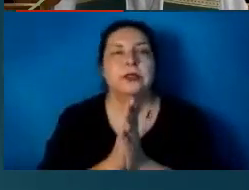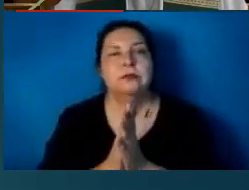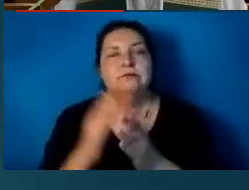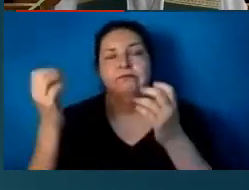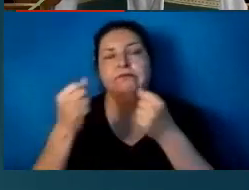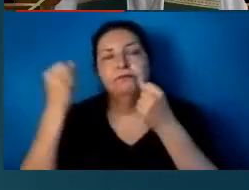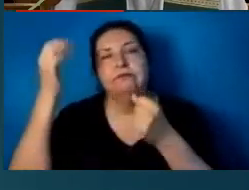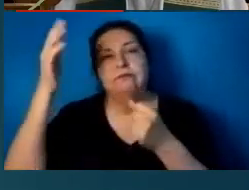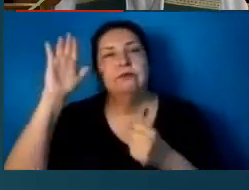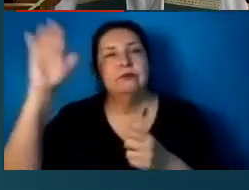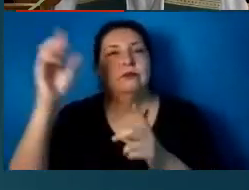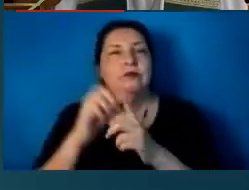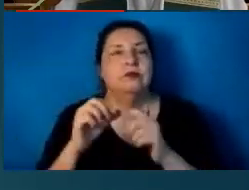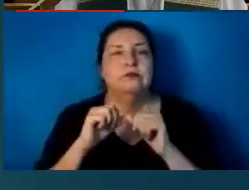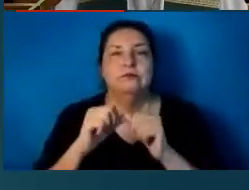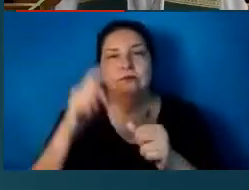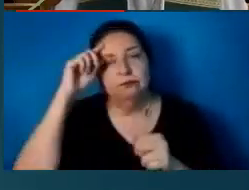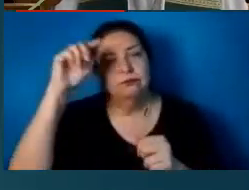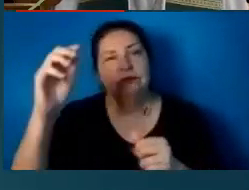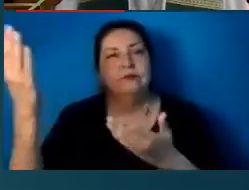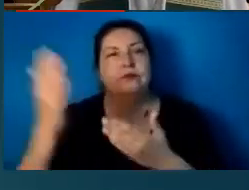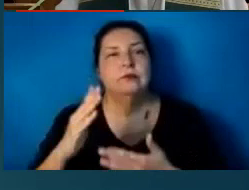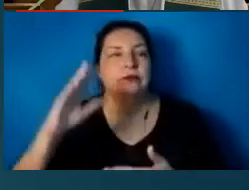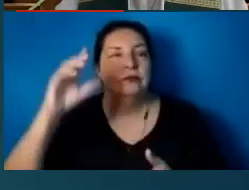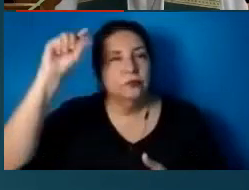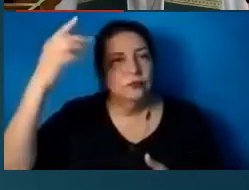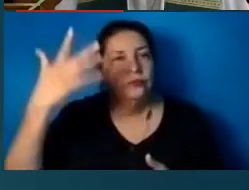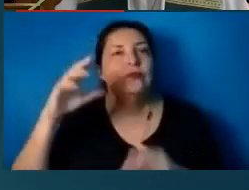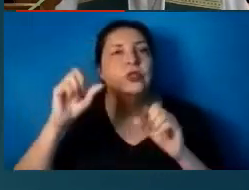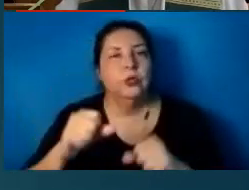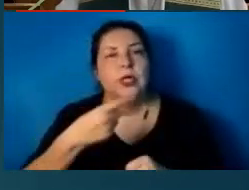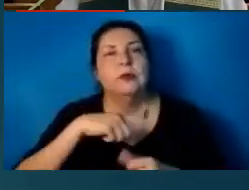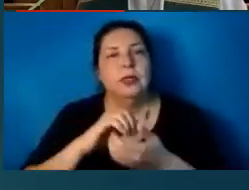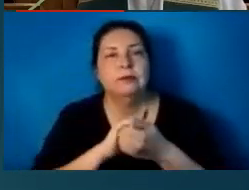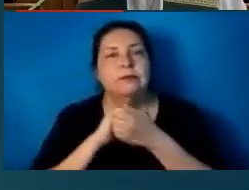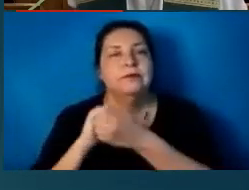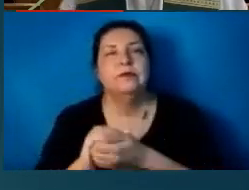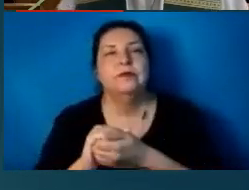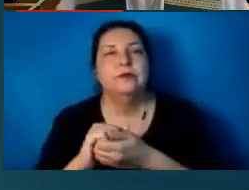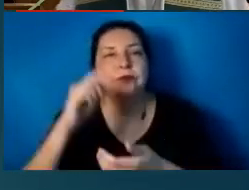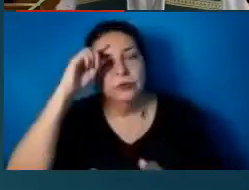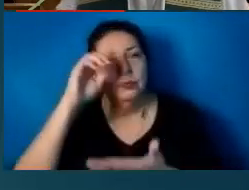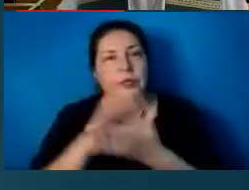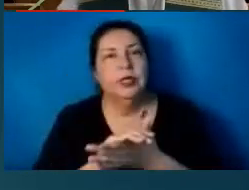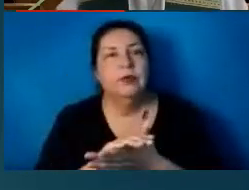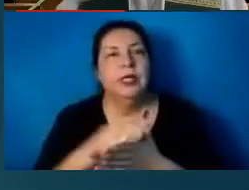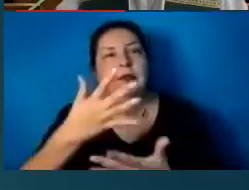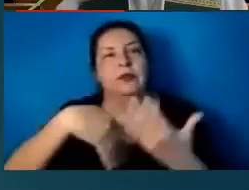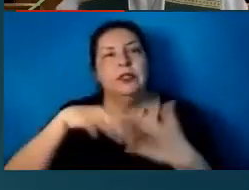Almighty God, your word endures forever. Give us grace so that we may be united in doctrine and in fellowship of your